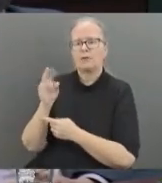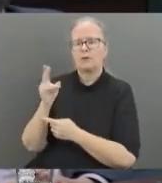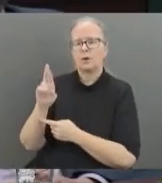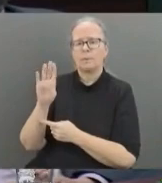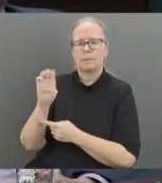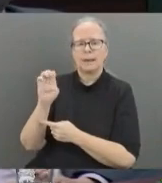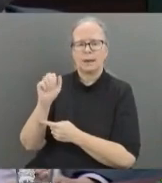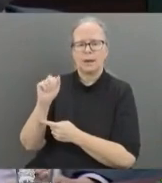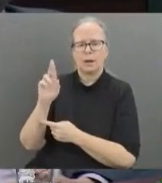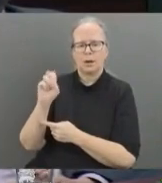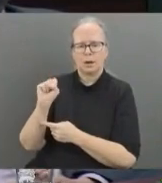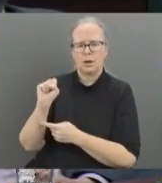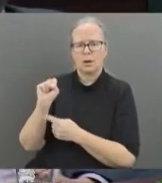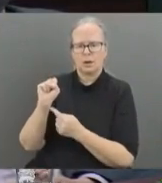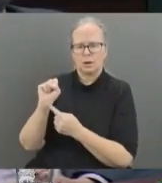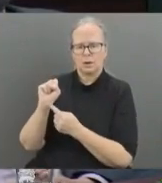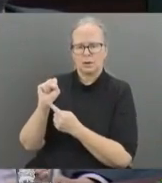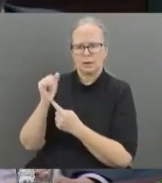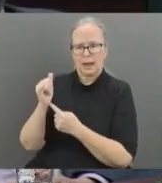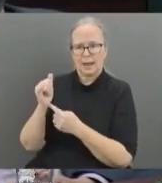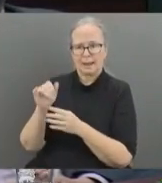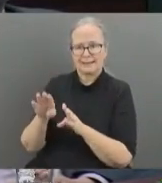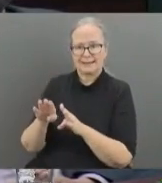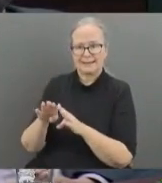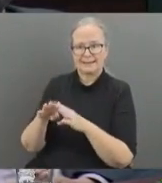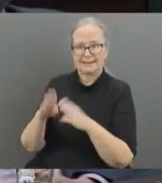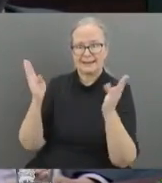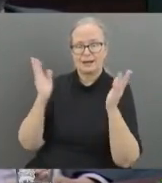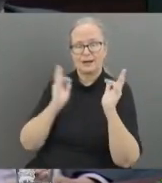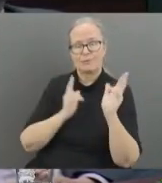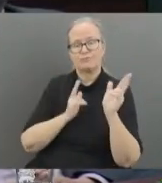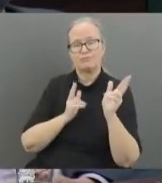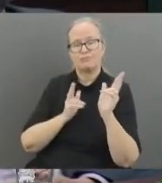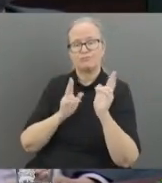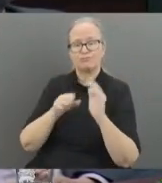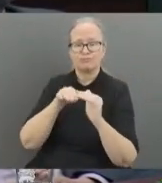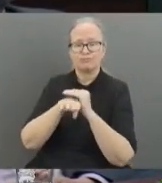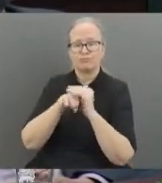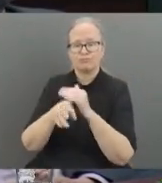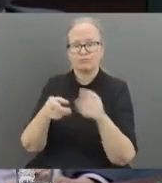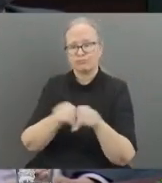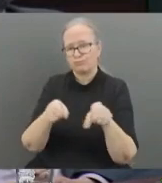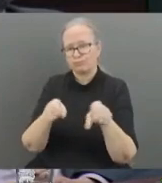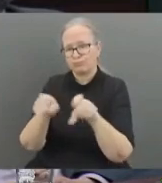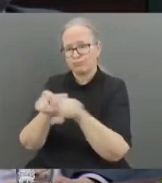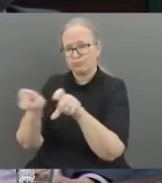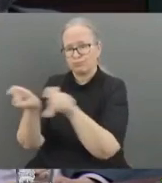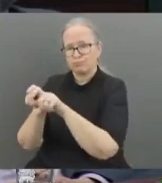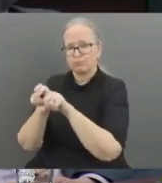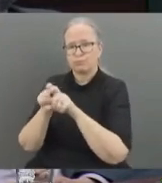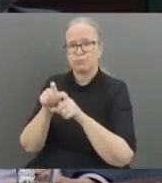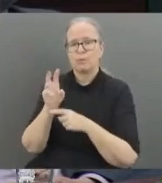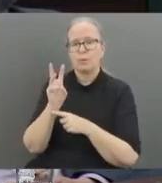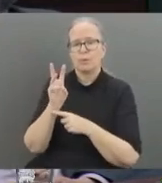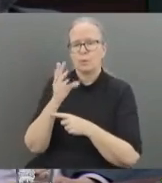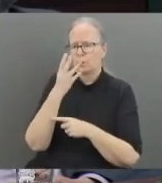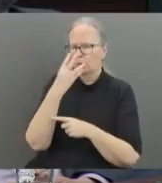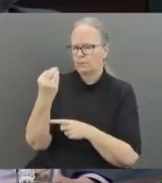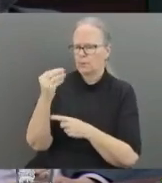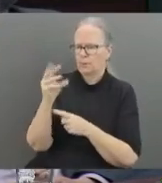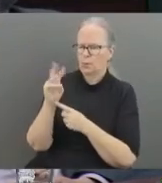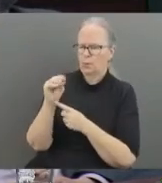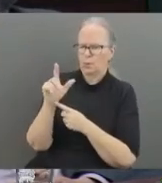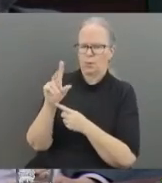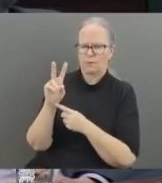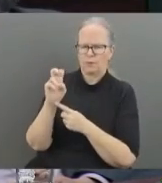risk. The minister has said this is to get more data about how many there are, but what? Seems to me like a dead wolverine doesn't have much to